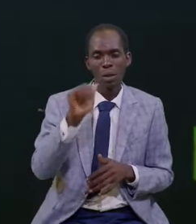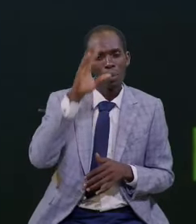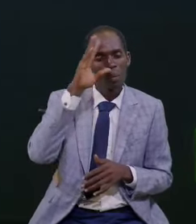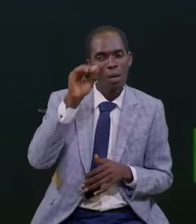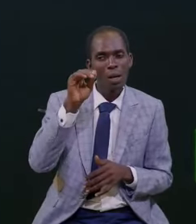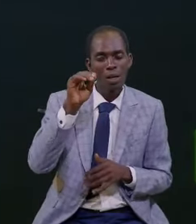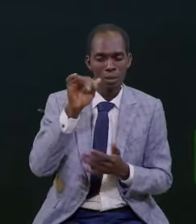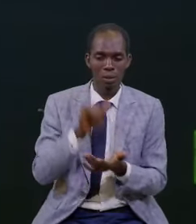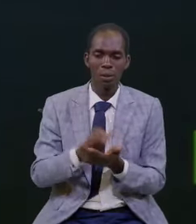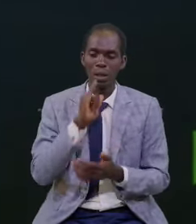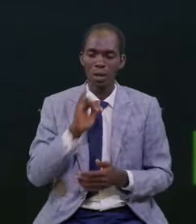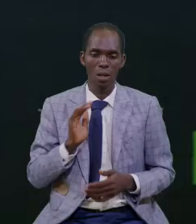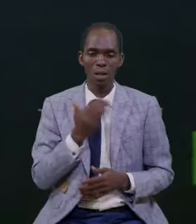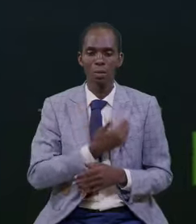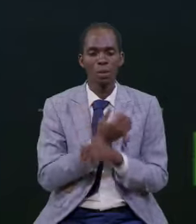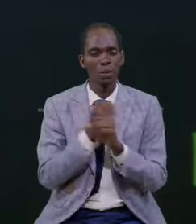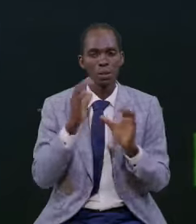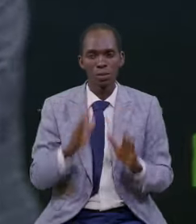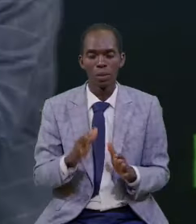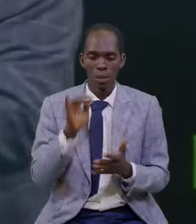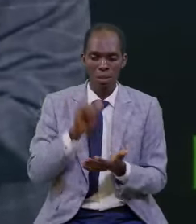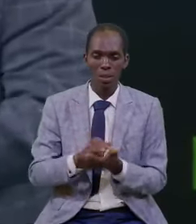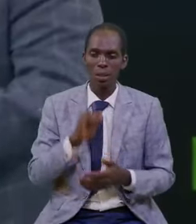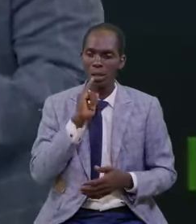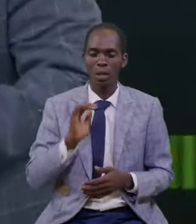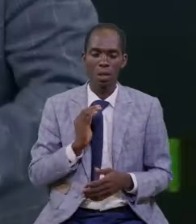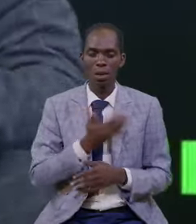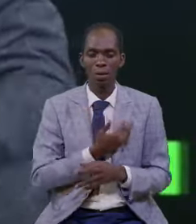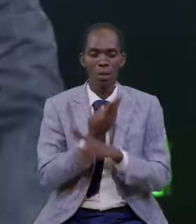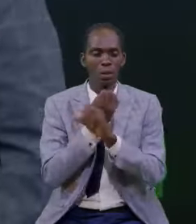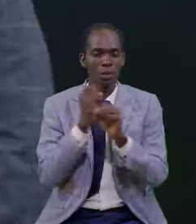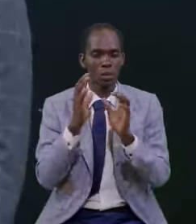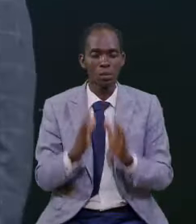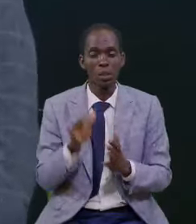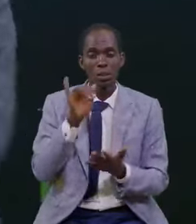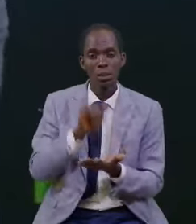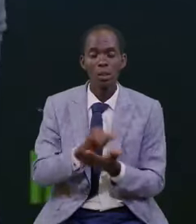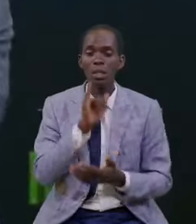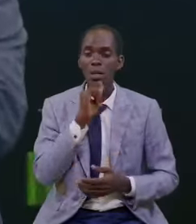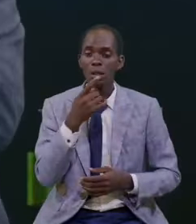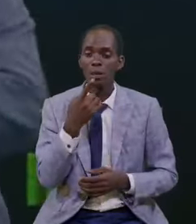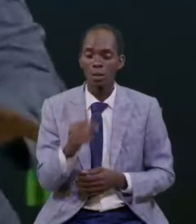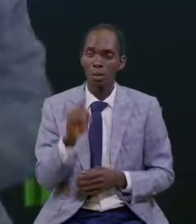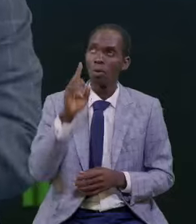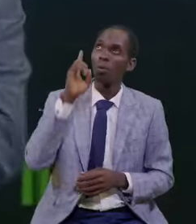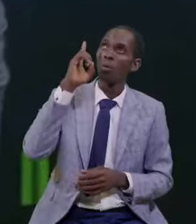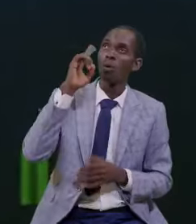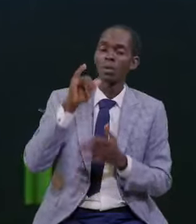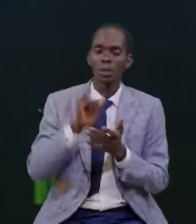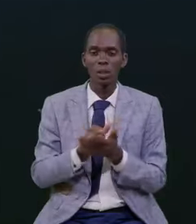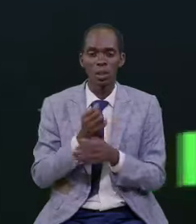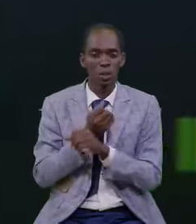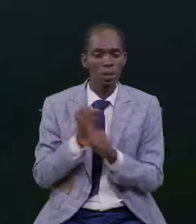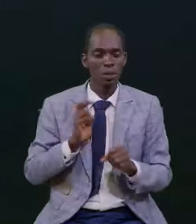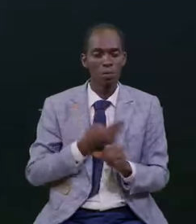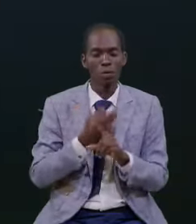Savior, that's our Redeemer, that's the one that brings us out of darkness and he brings us